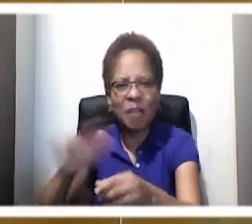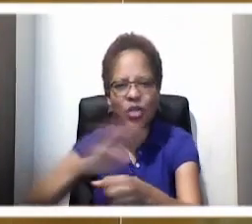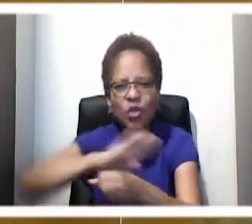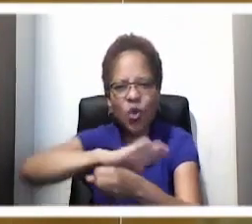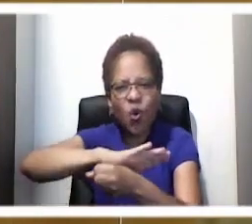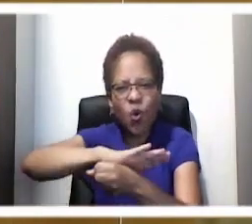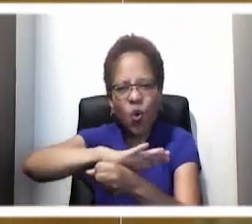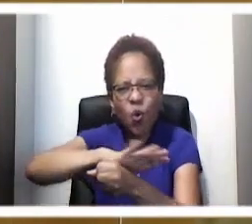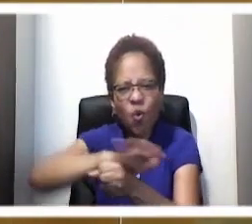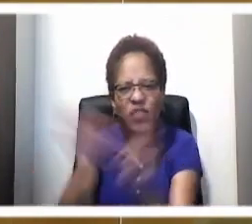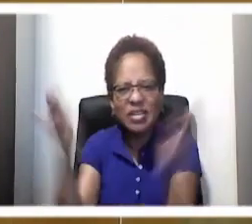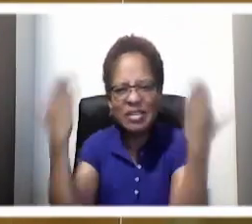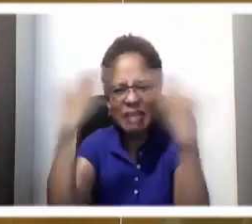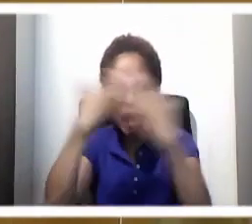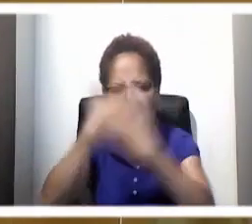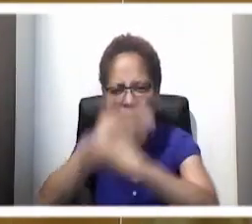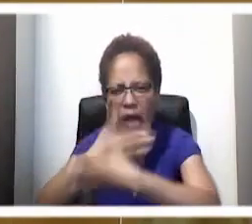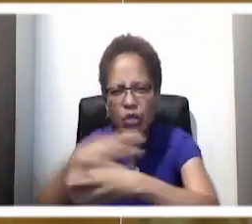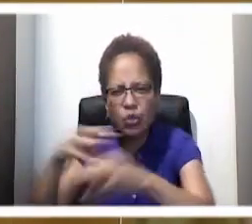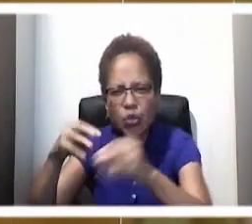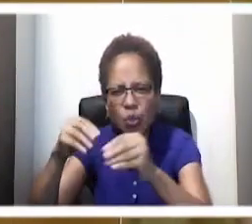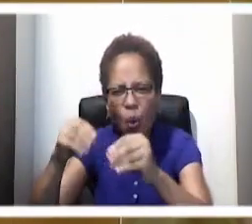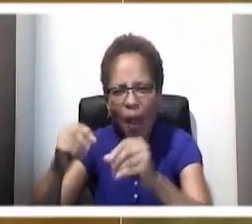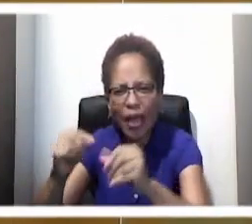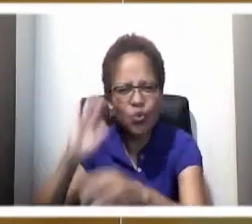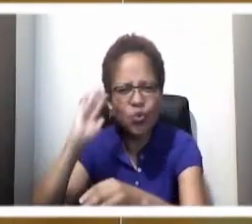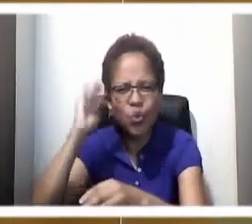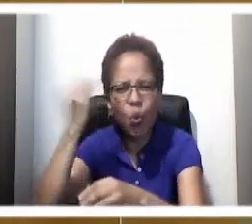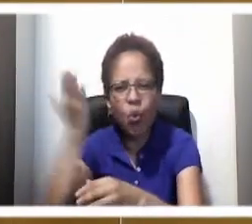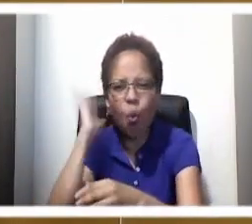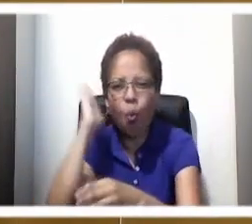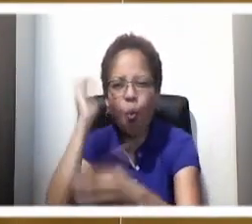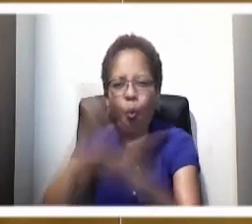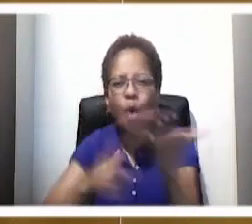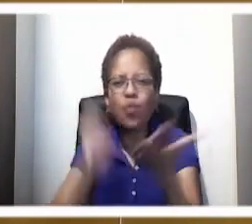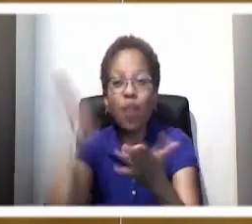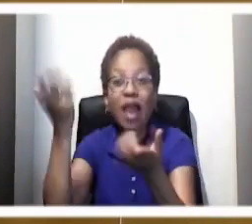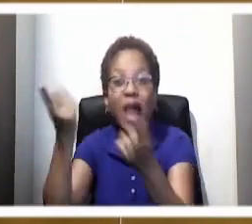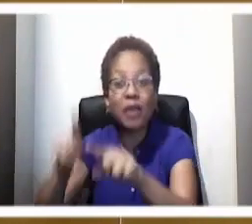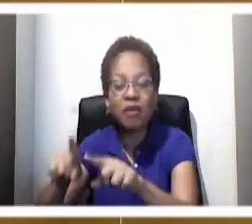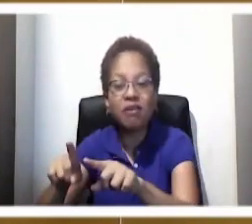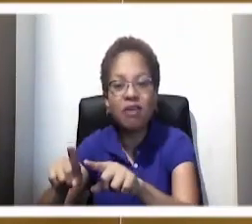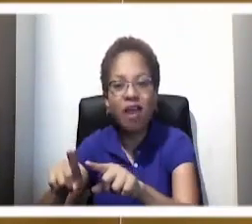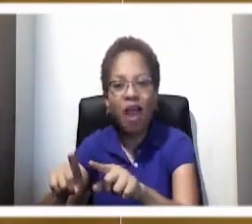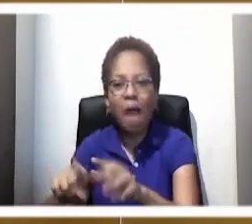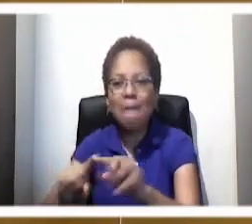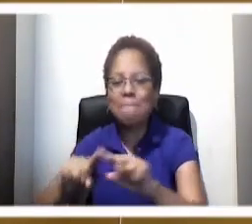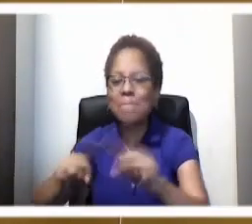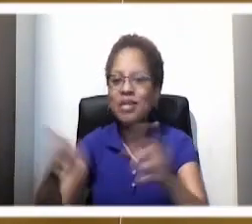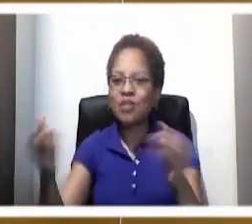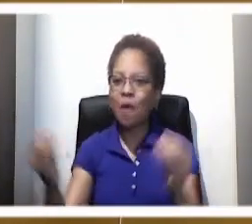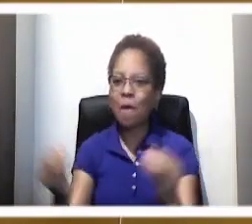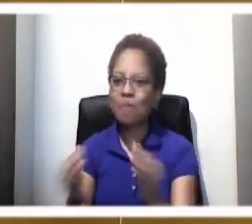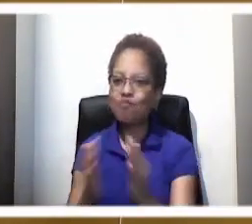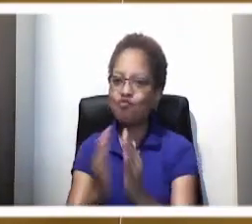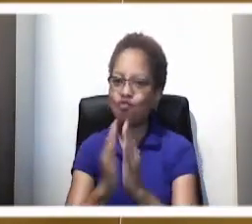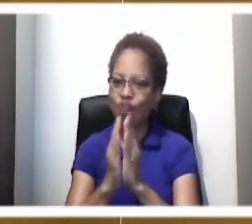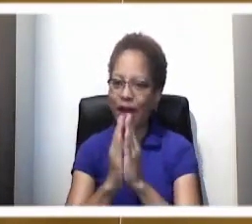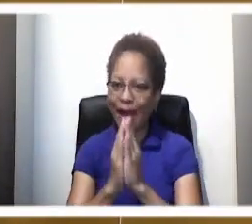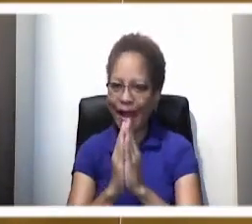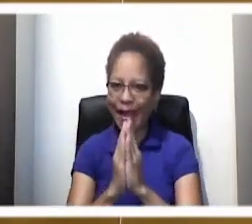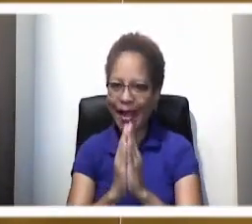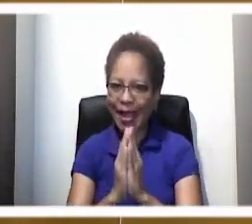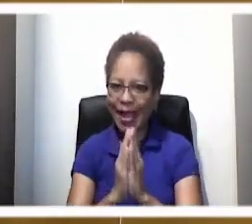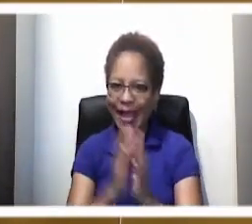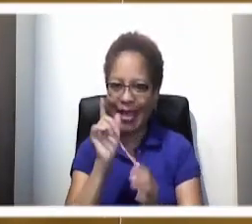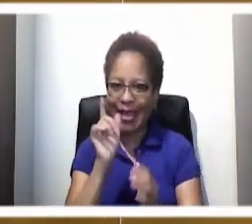day. Let us pray that we will be a part of that small group that